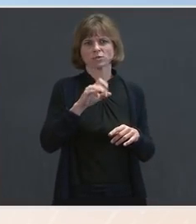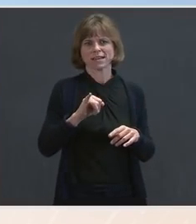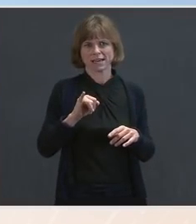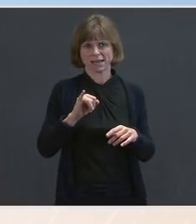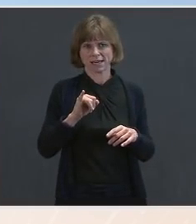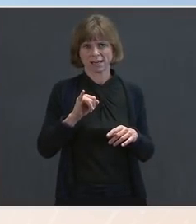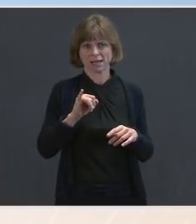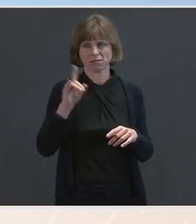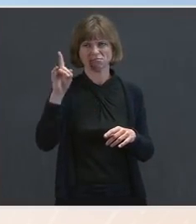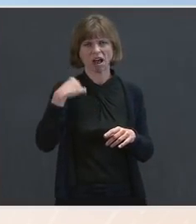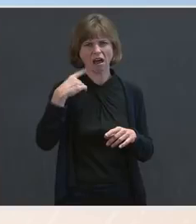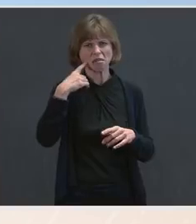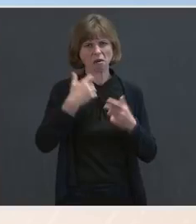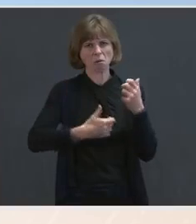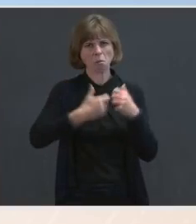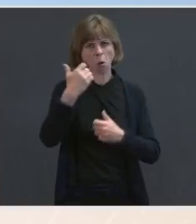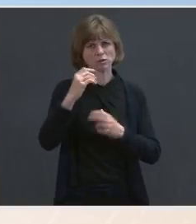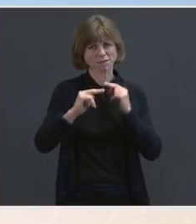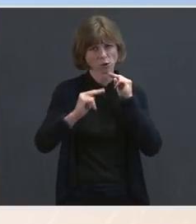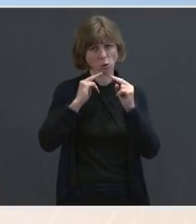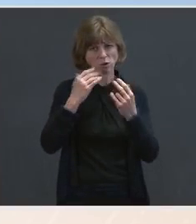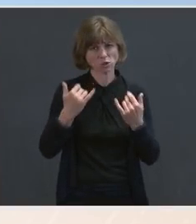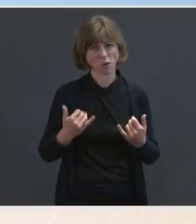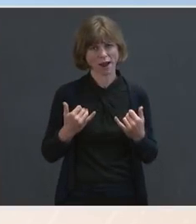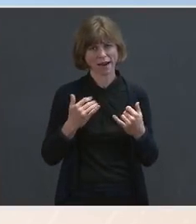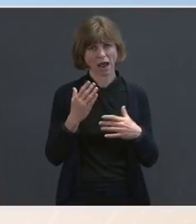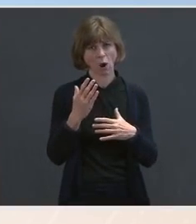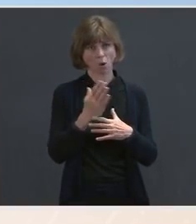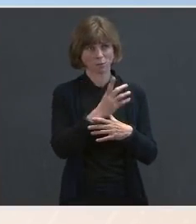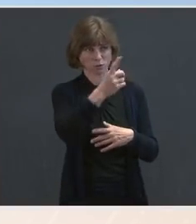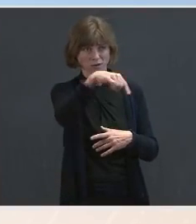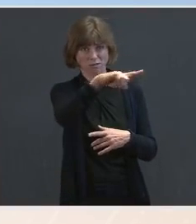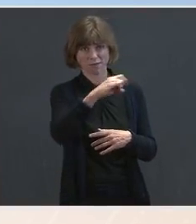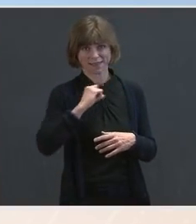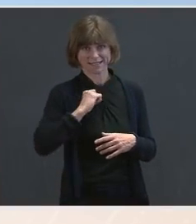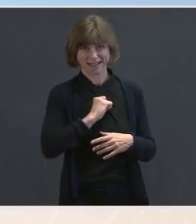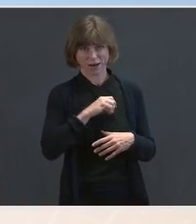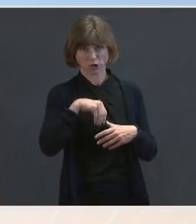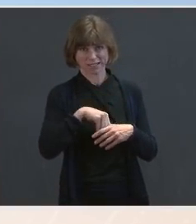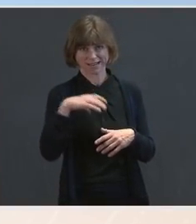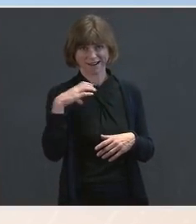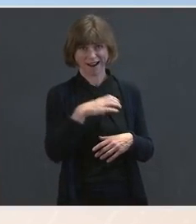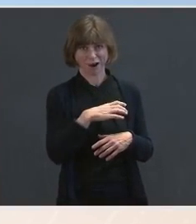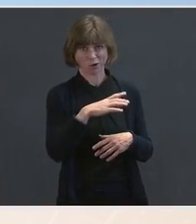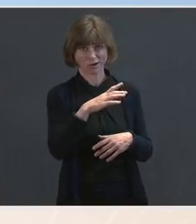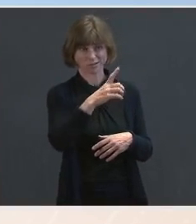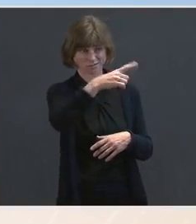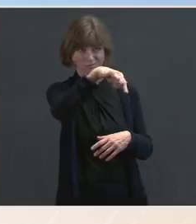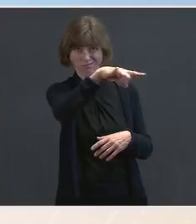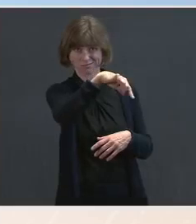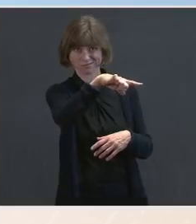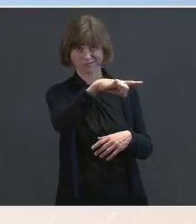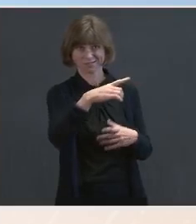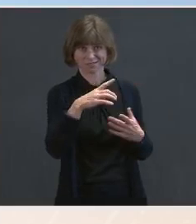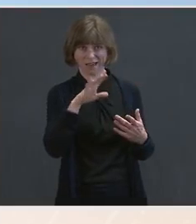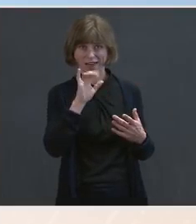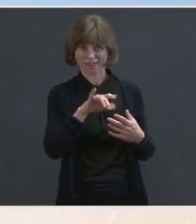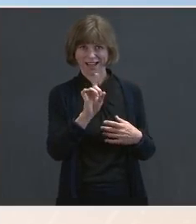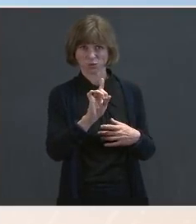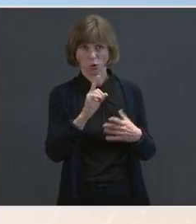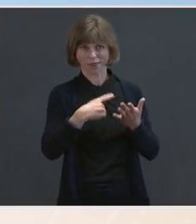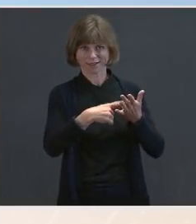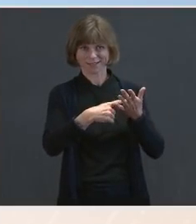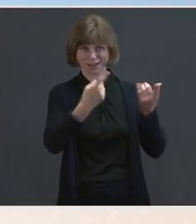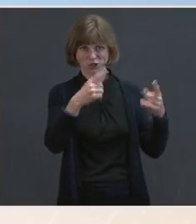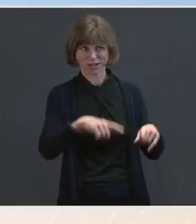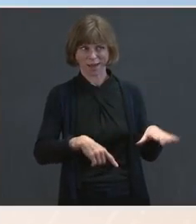of negotiations at this point are between senators themselves in Congress, and that's where the discussions are. Of course,